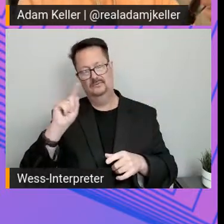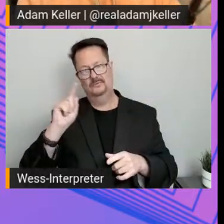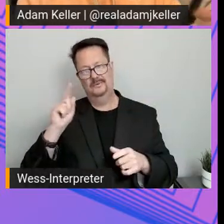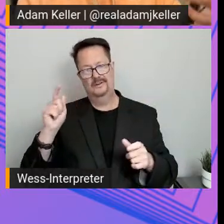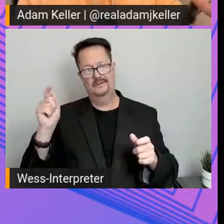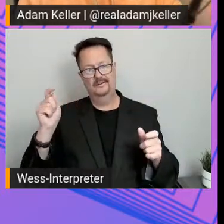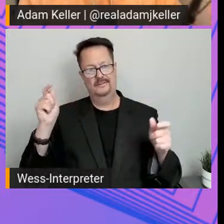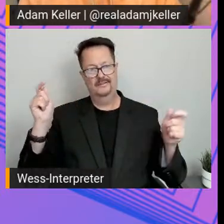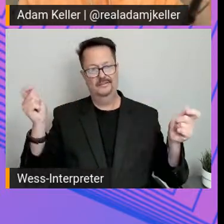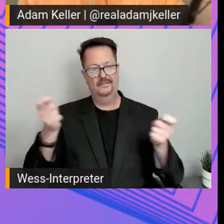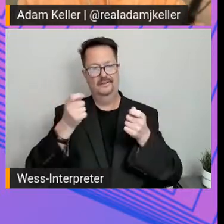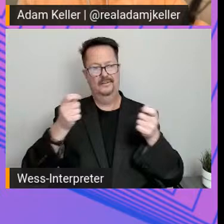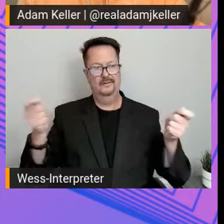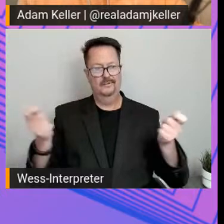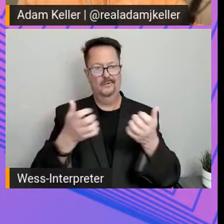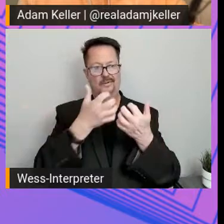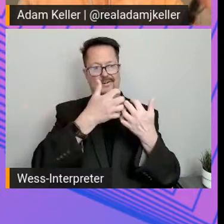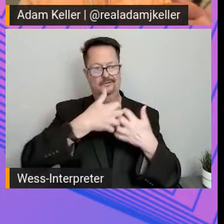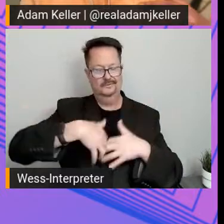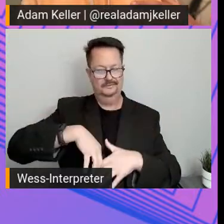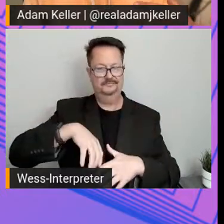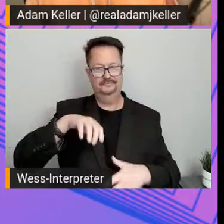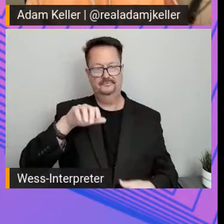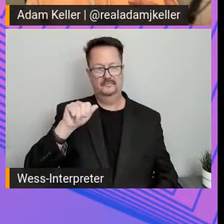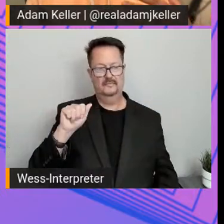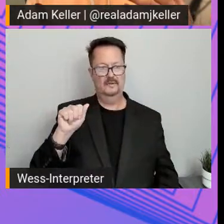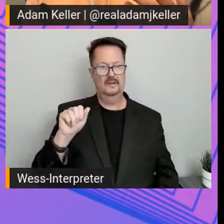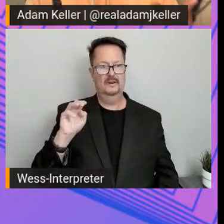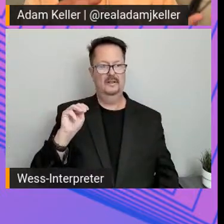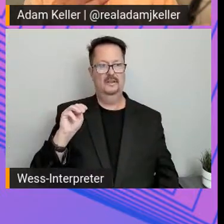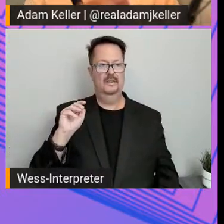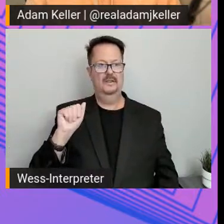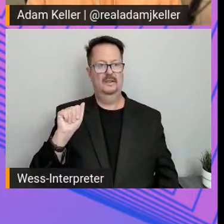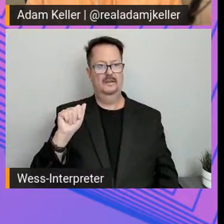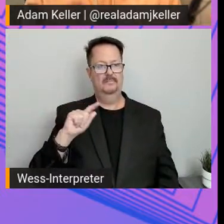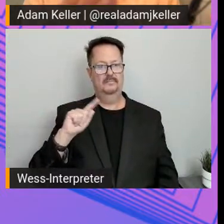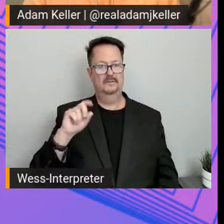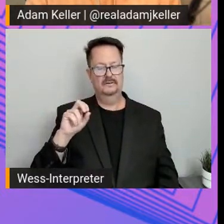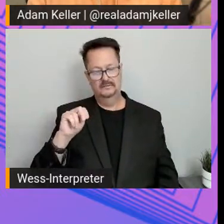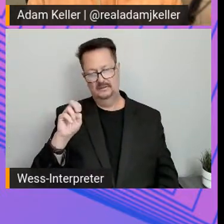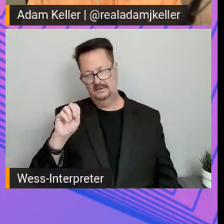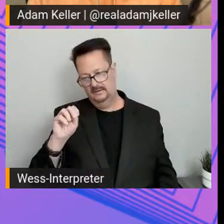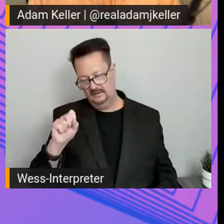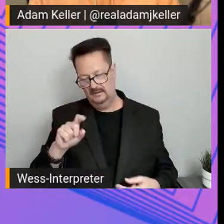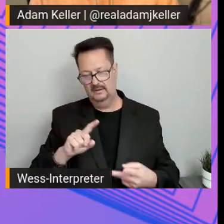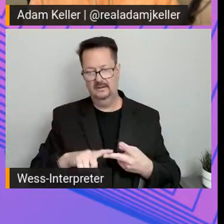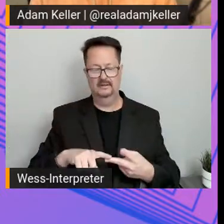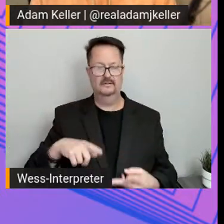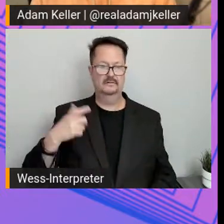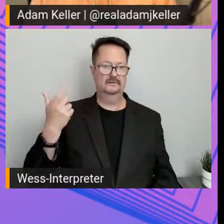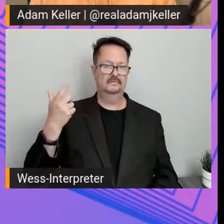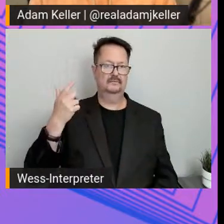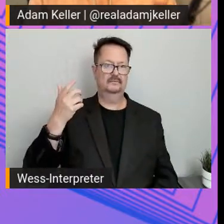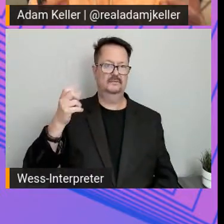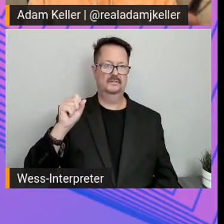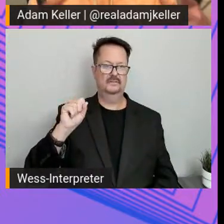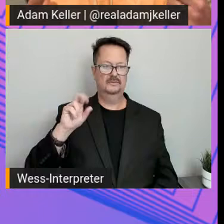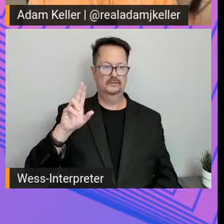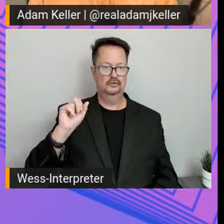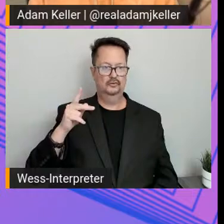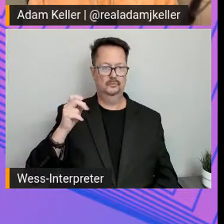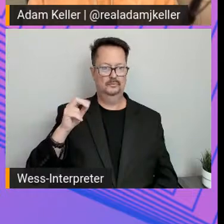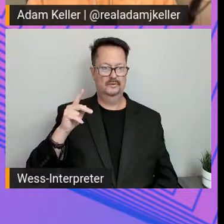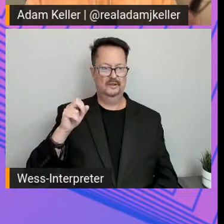is Amazon ECS as an example. There's also Kubernetes, Amazon EKS, and so on. And these